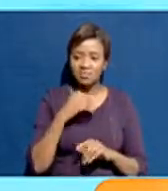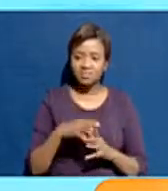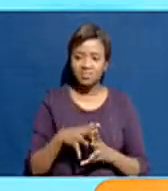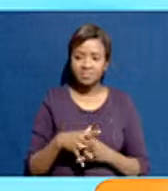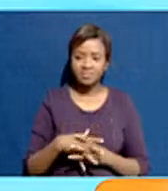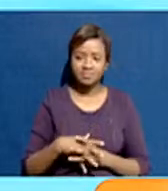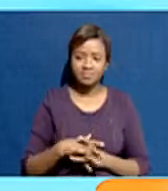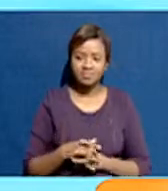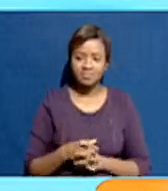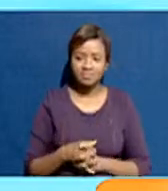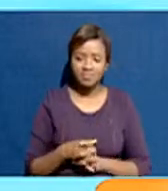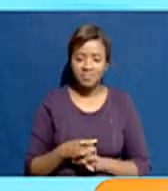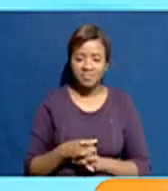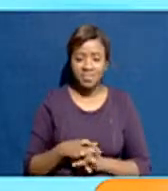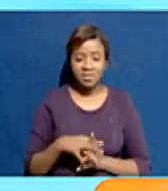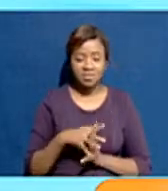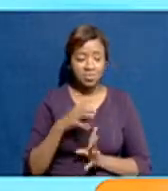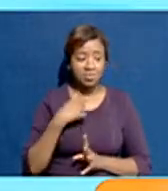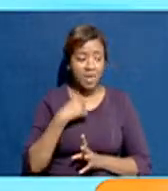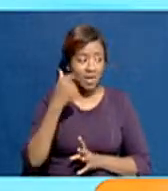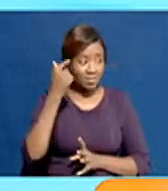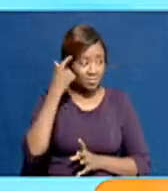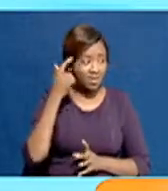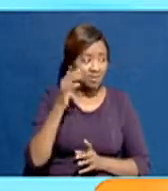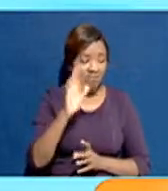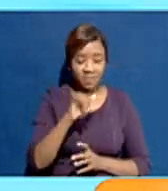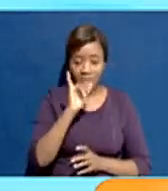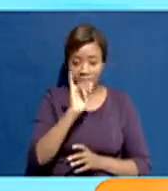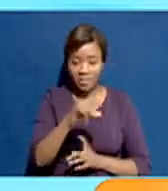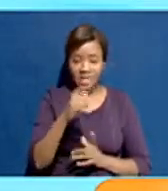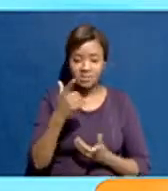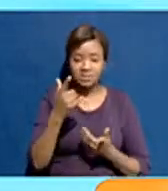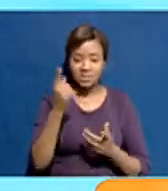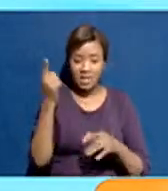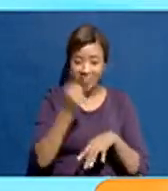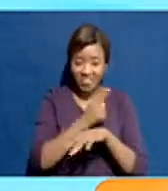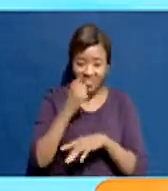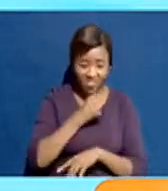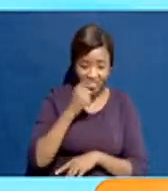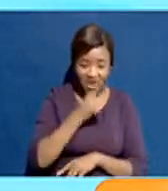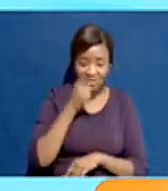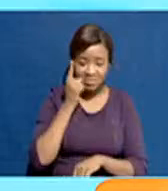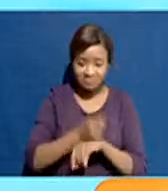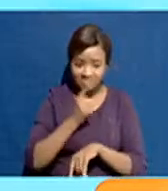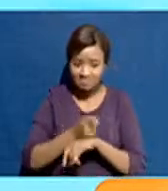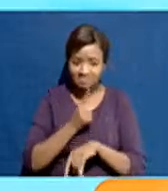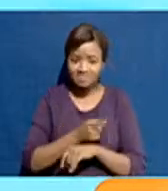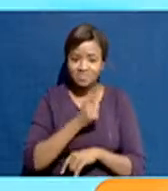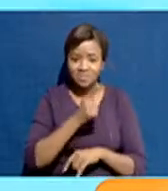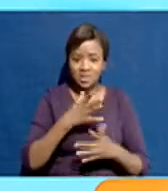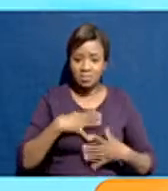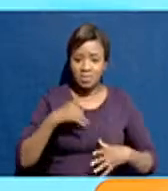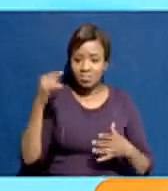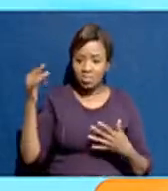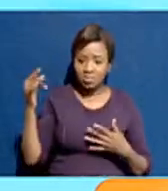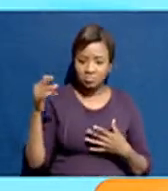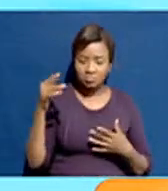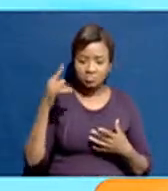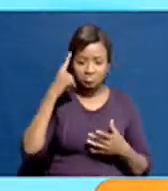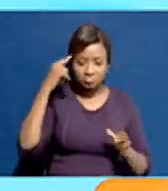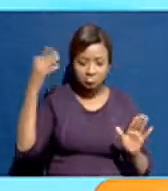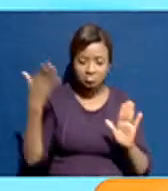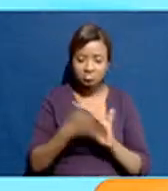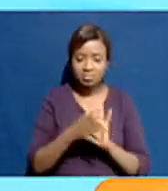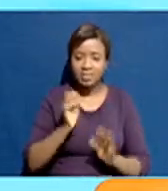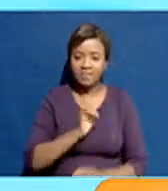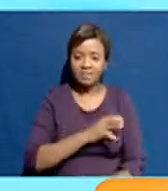I think based on that, I think that message of threat has really synced to the people, that people even